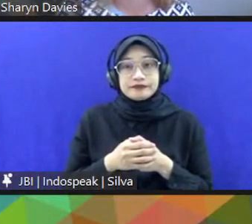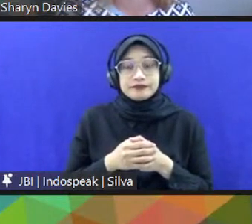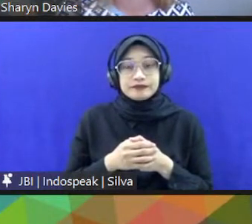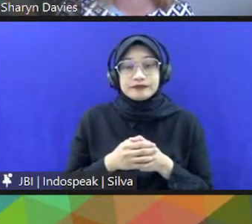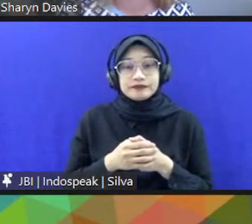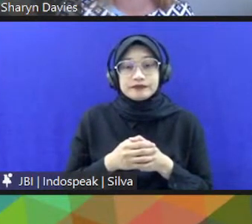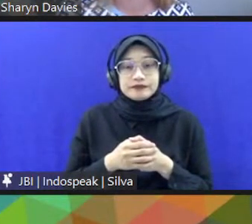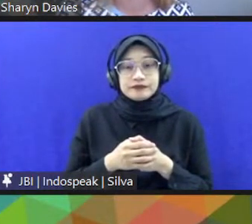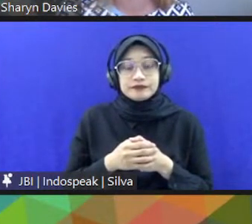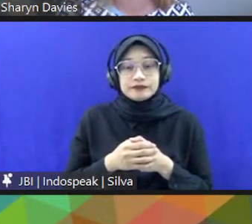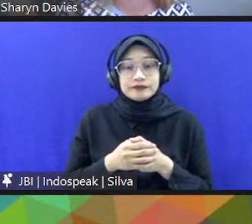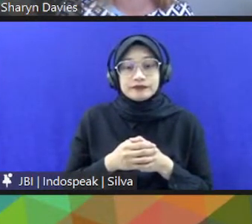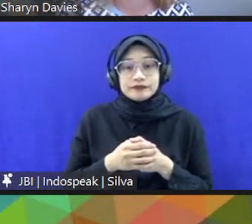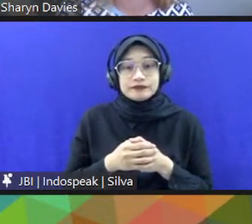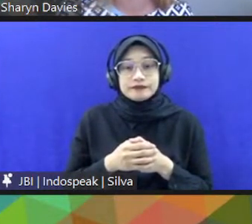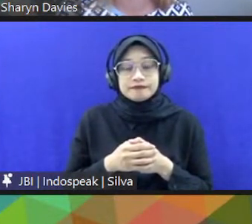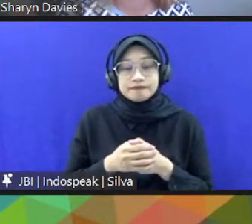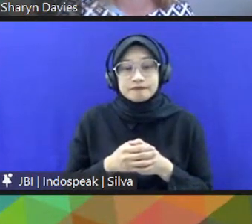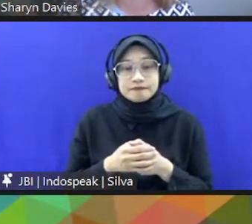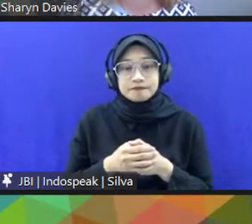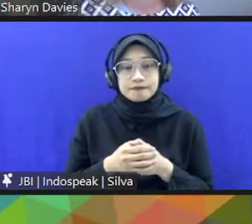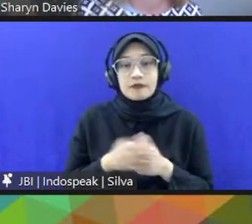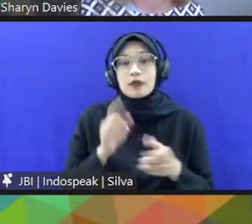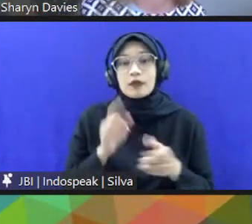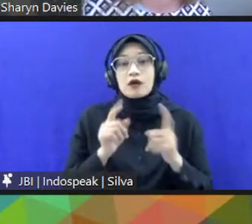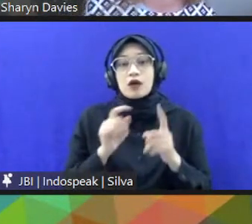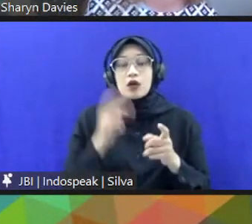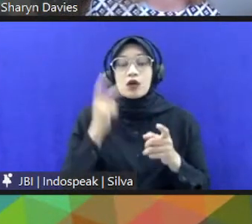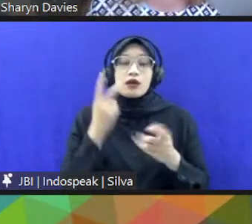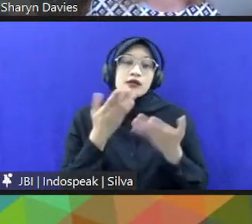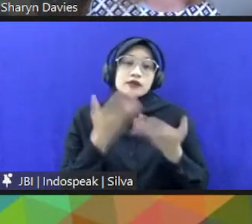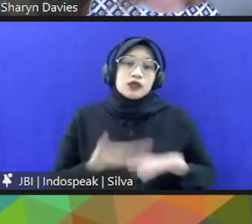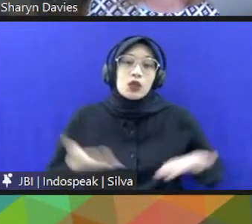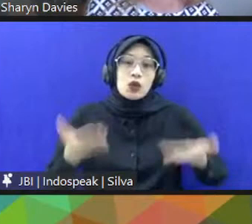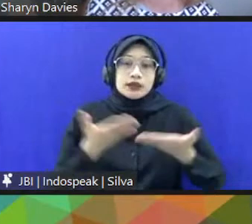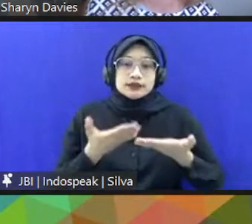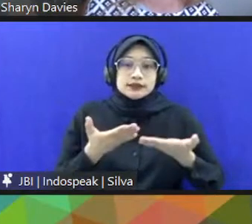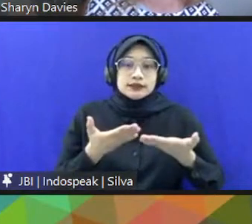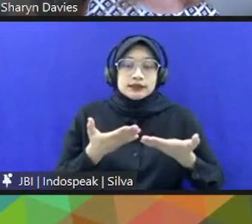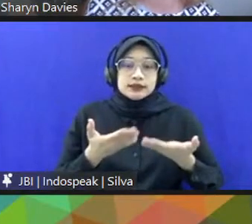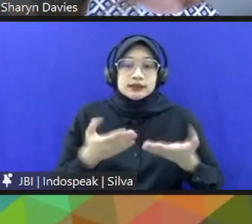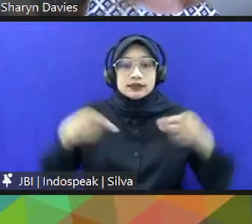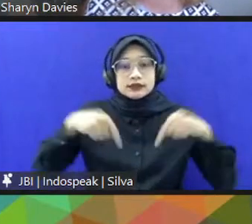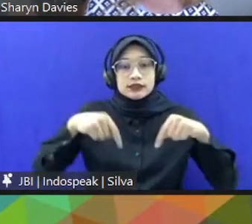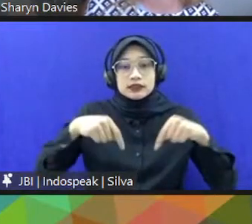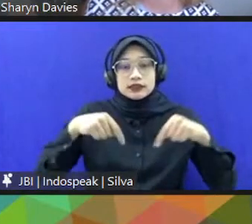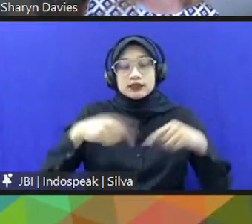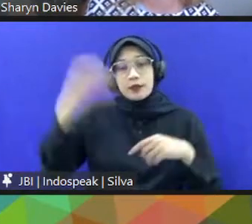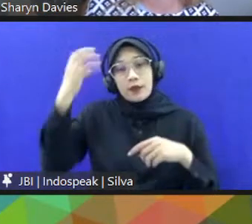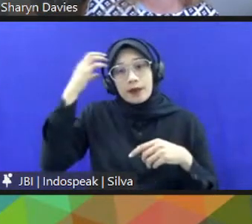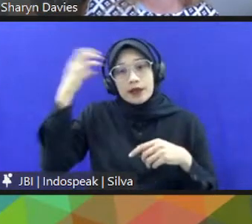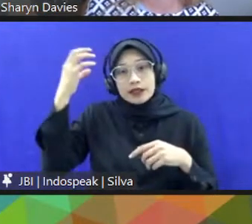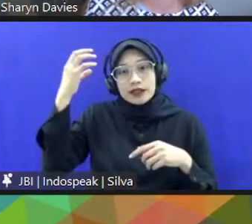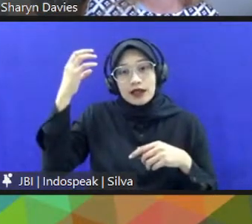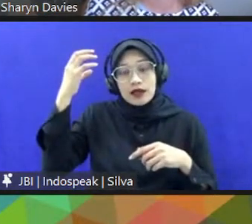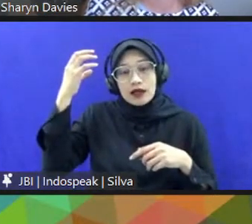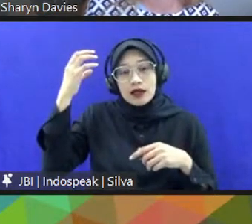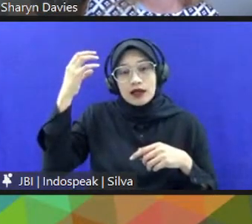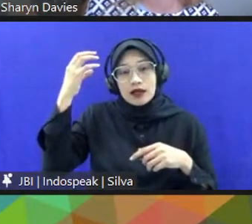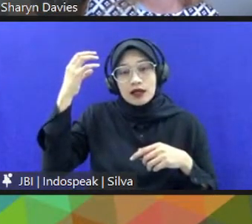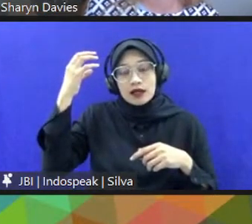What we've seen in the current situation is that the government